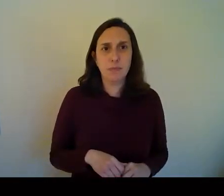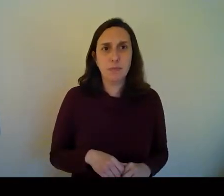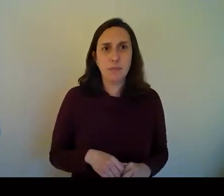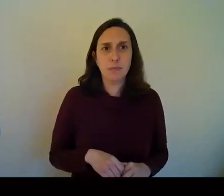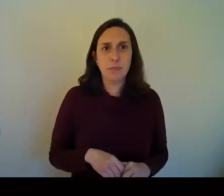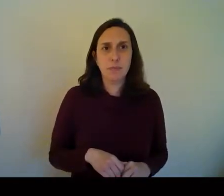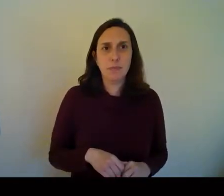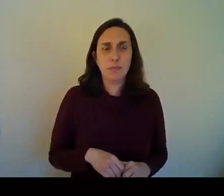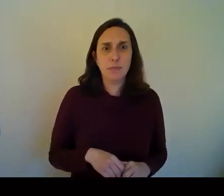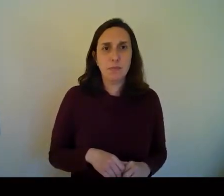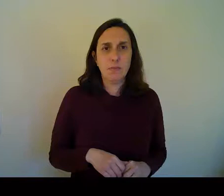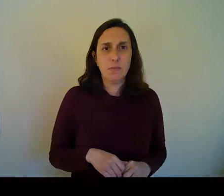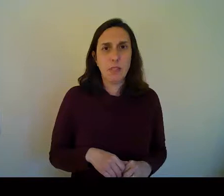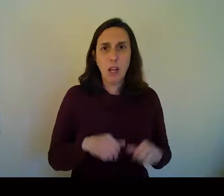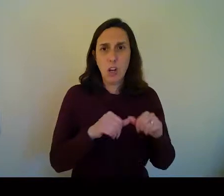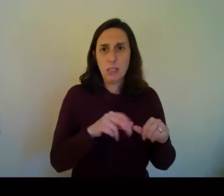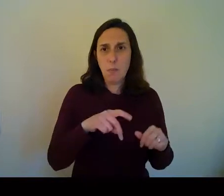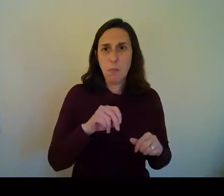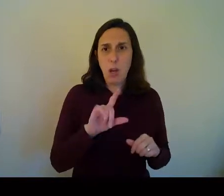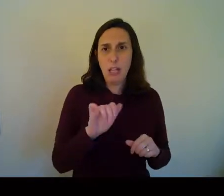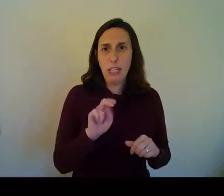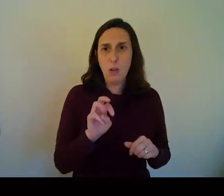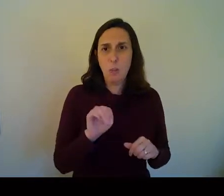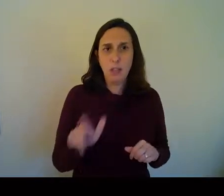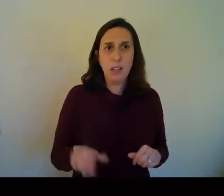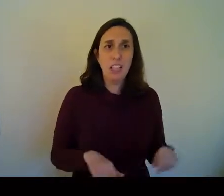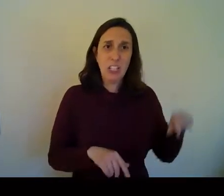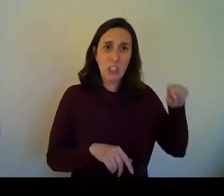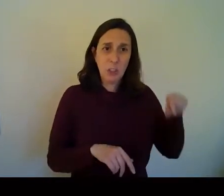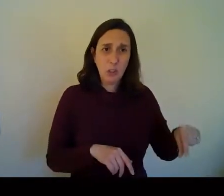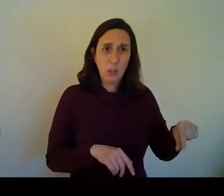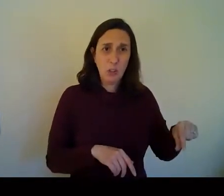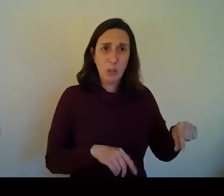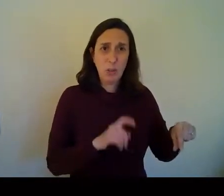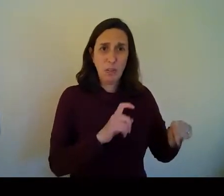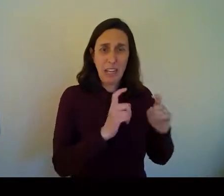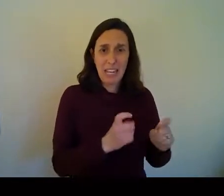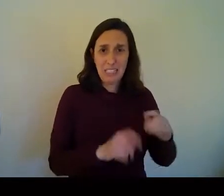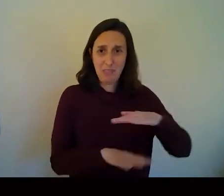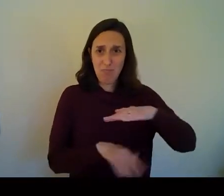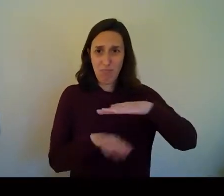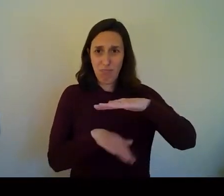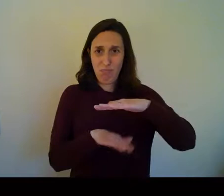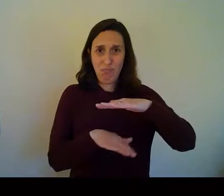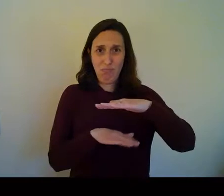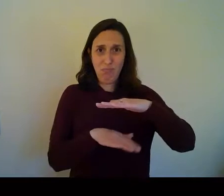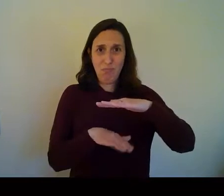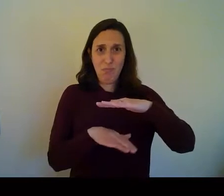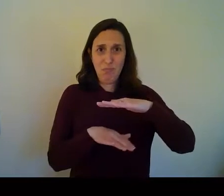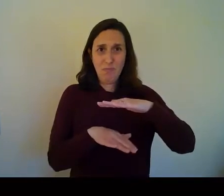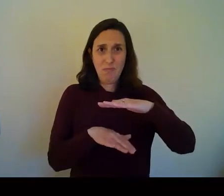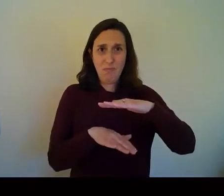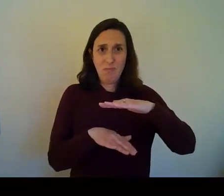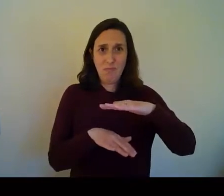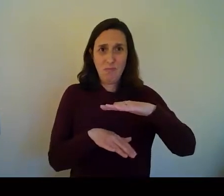The q of x is equal to the square root of x. This is the downstairs. And so we kind of want to think upstairs,